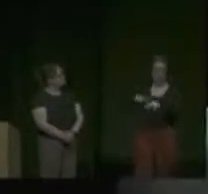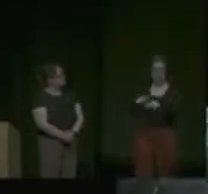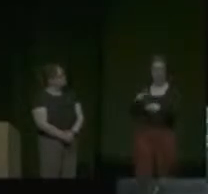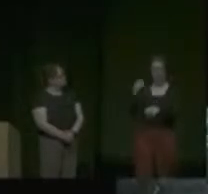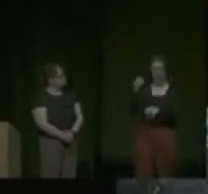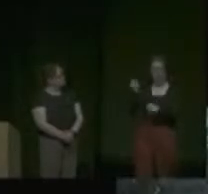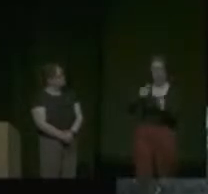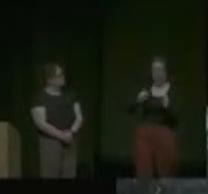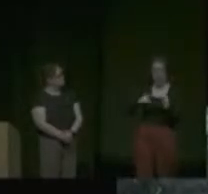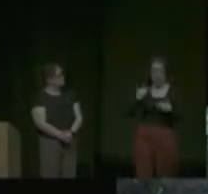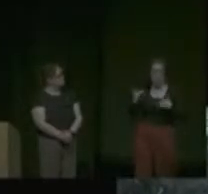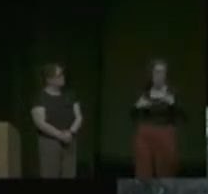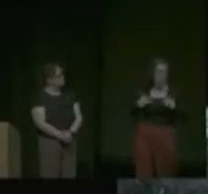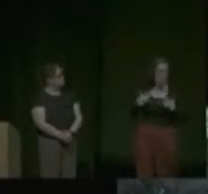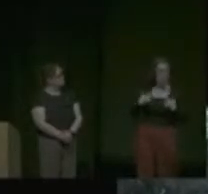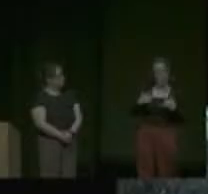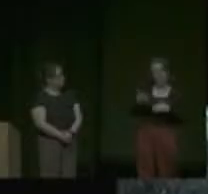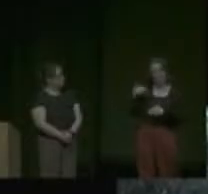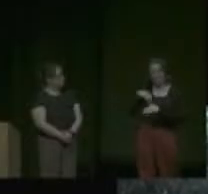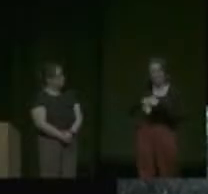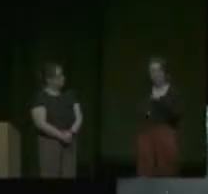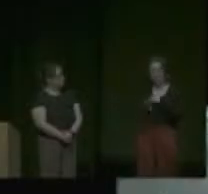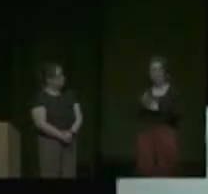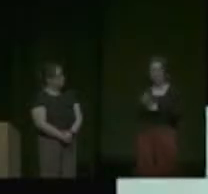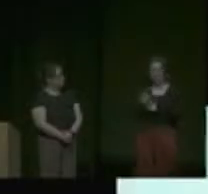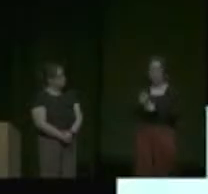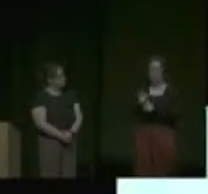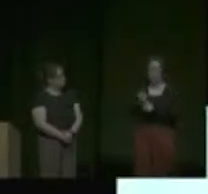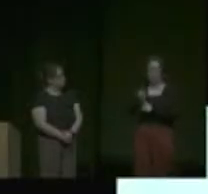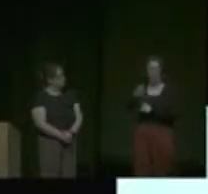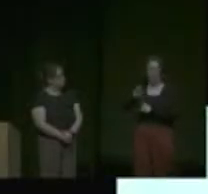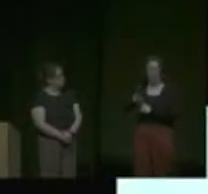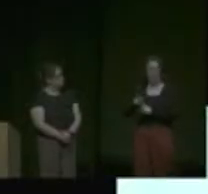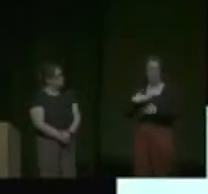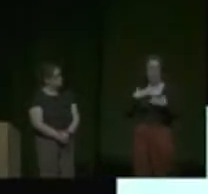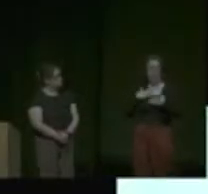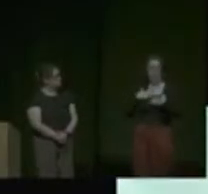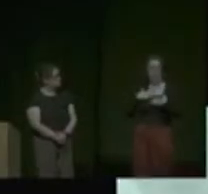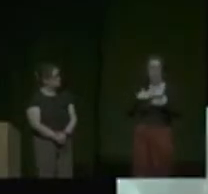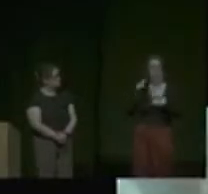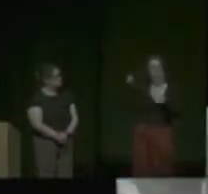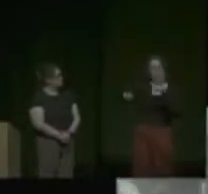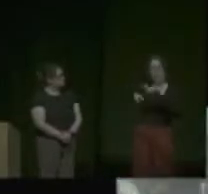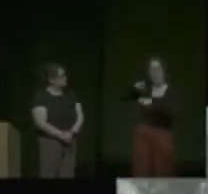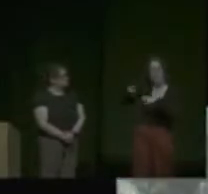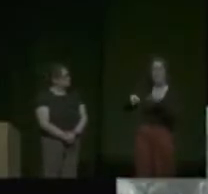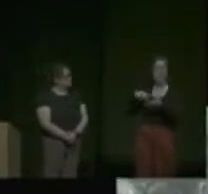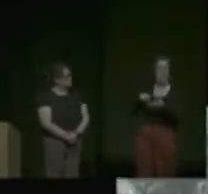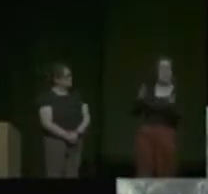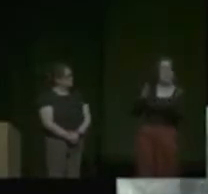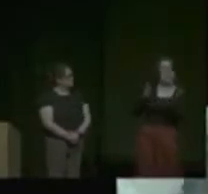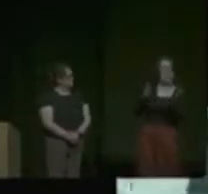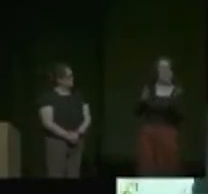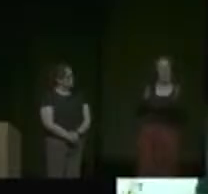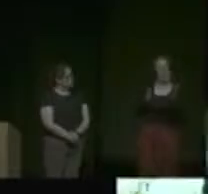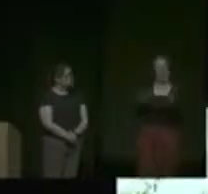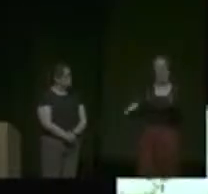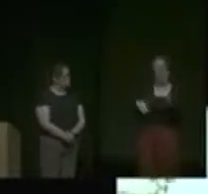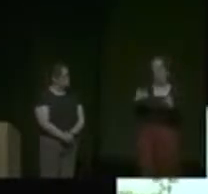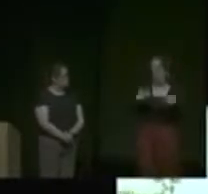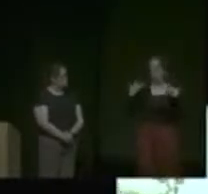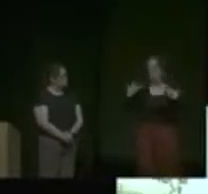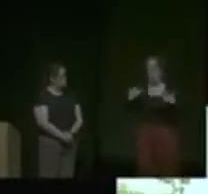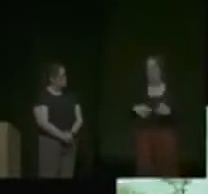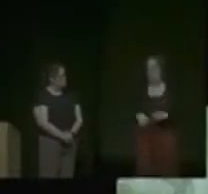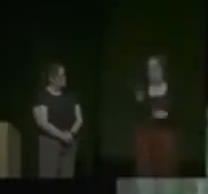gorge to view the big falls of the Cuyahoga and to enjoy the amusement park rides, dance halls, picnicking, and more. And that